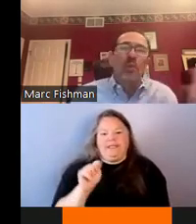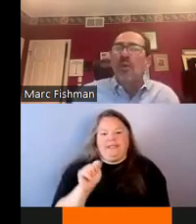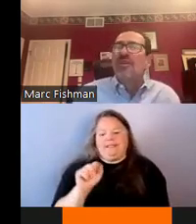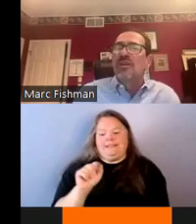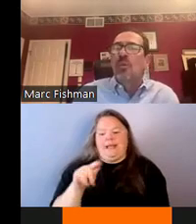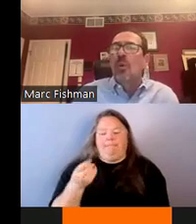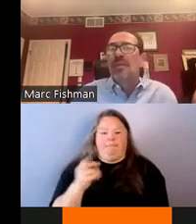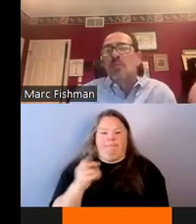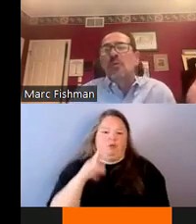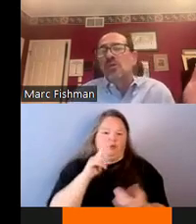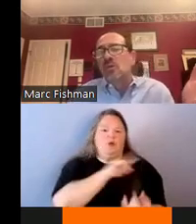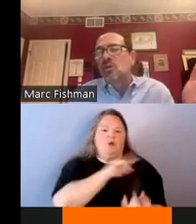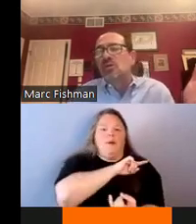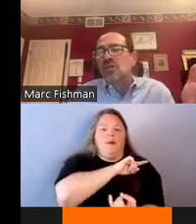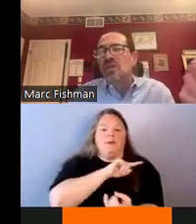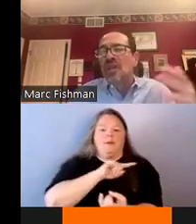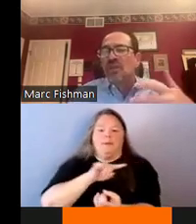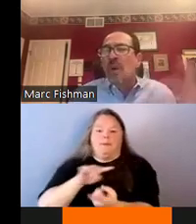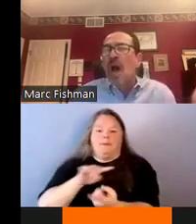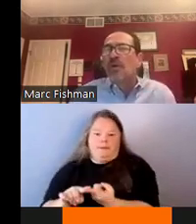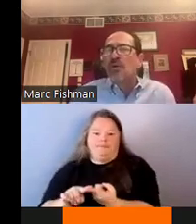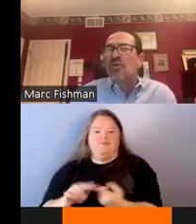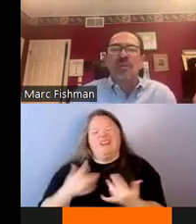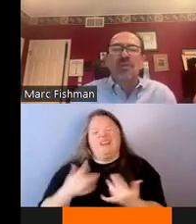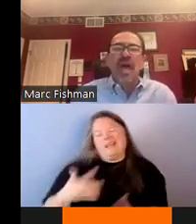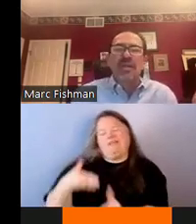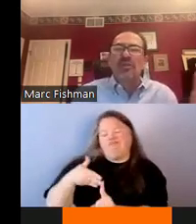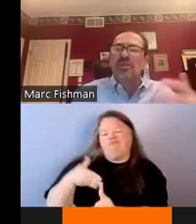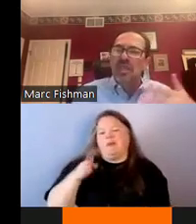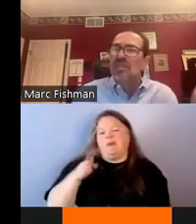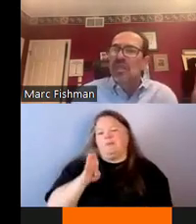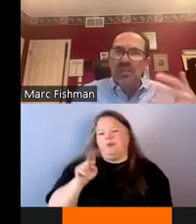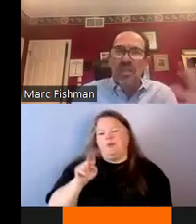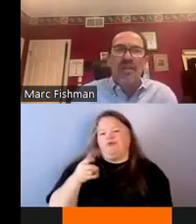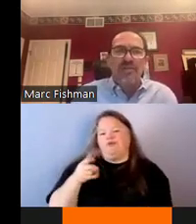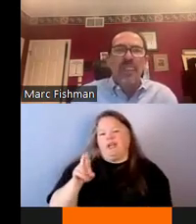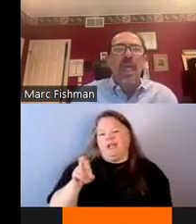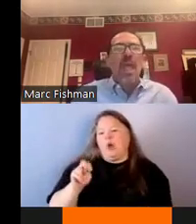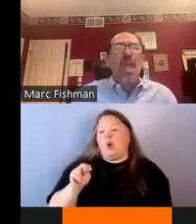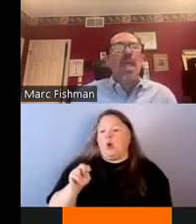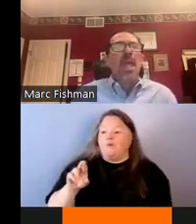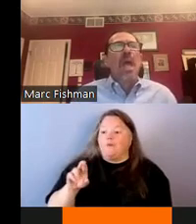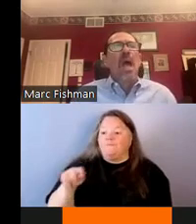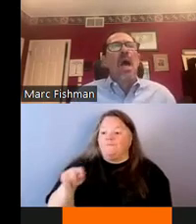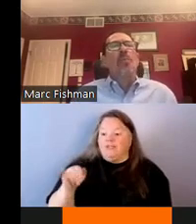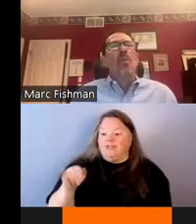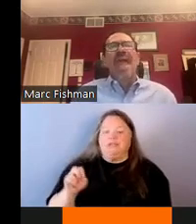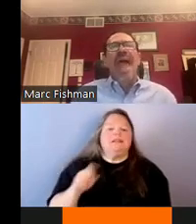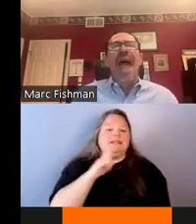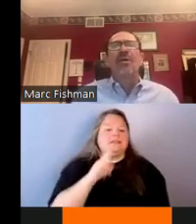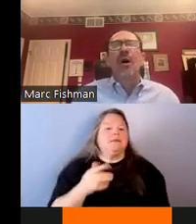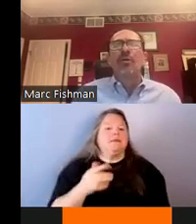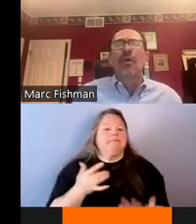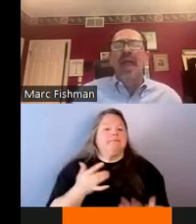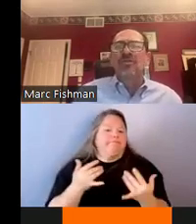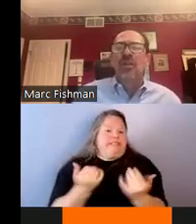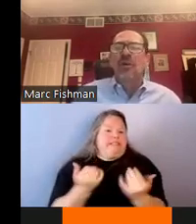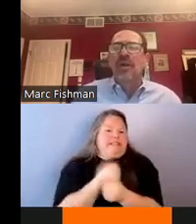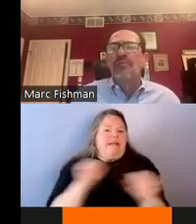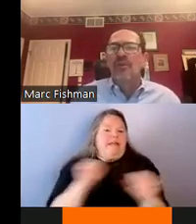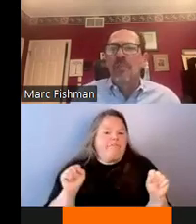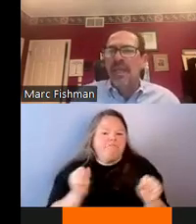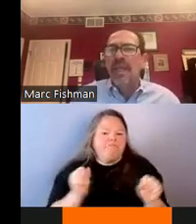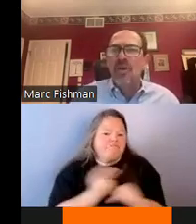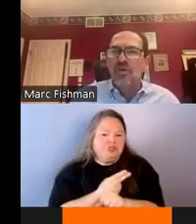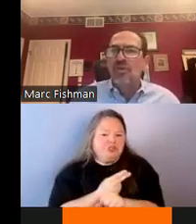will do. Buprenorphine is the one that's mostly used these days in modern treatment settings. It's easy, it's safe. We add other